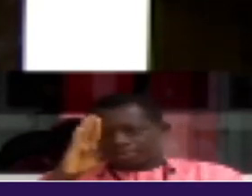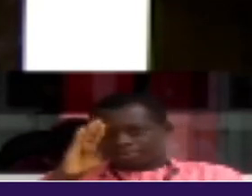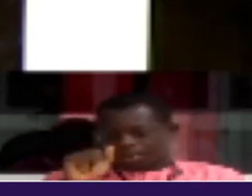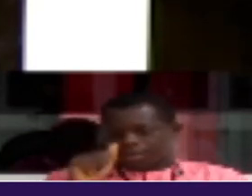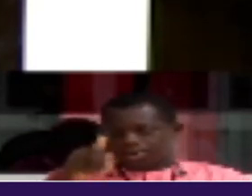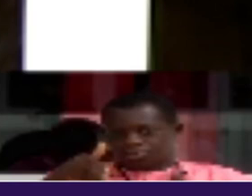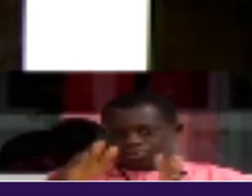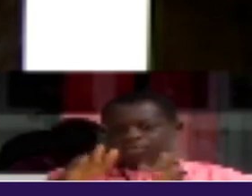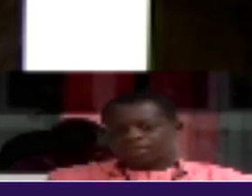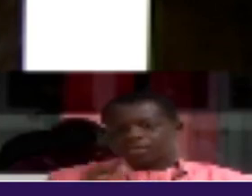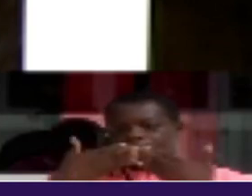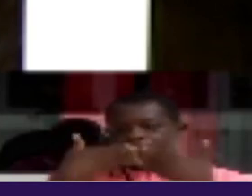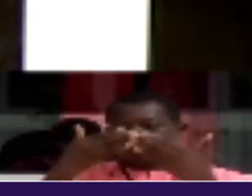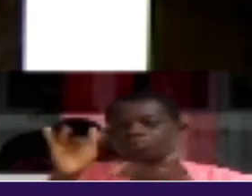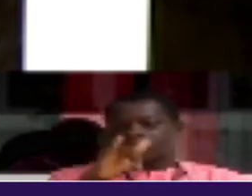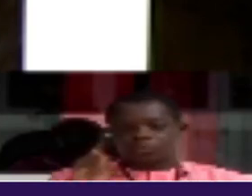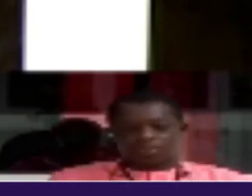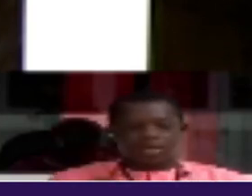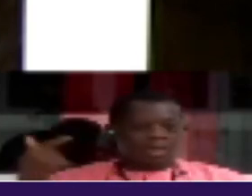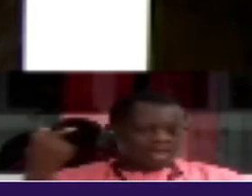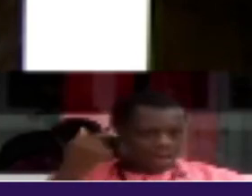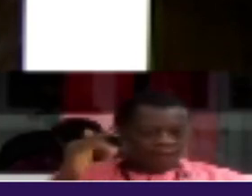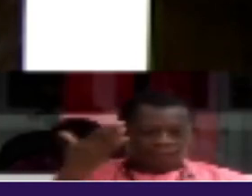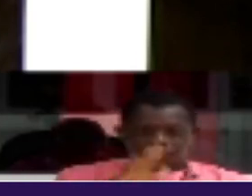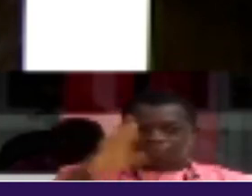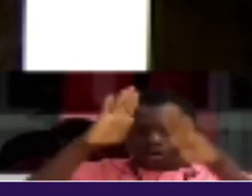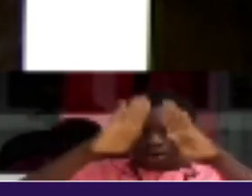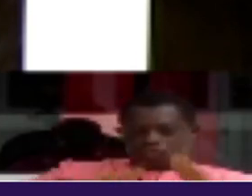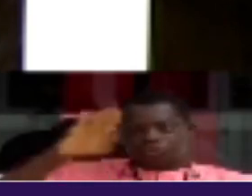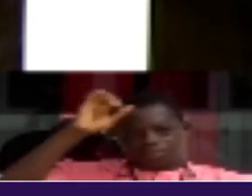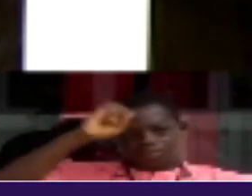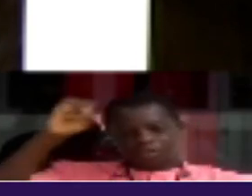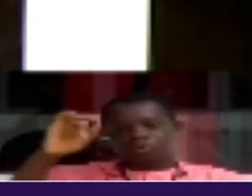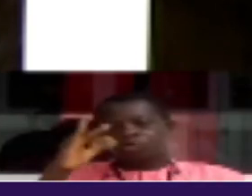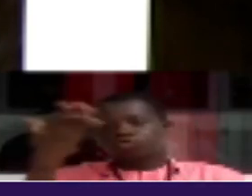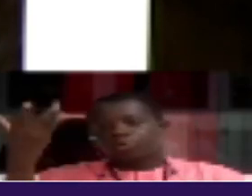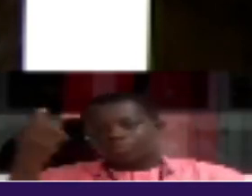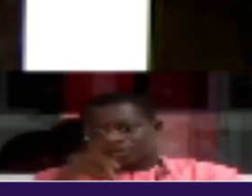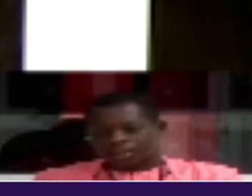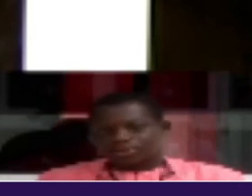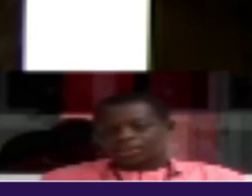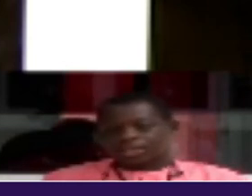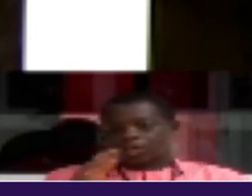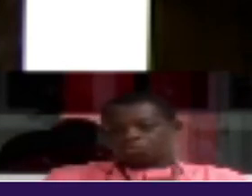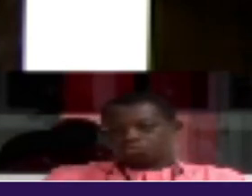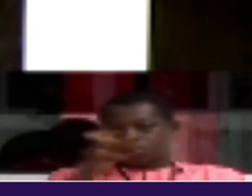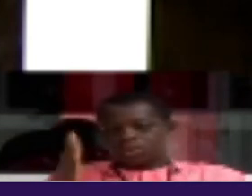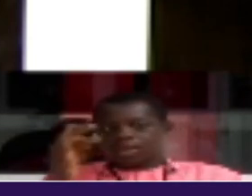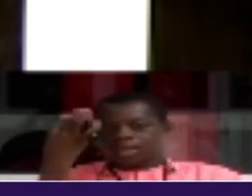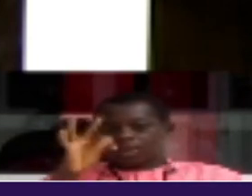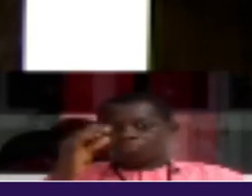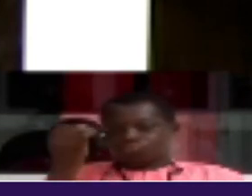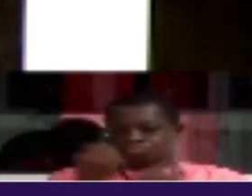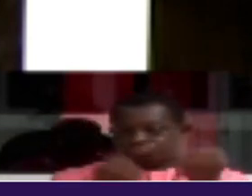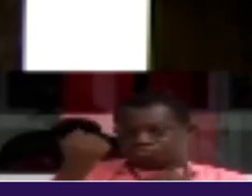the information we do pick at the State House. Sometimes when you are at the main gate, when these vehicles are going